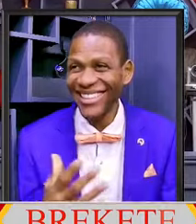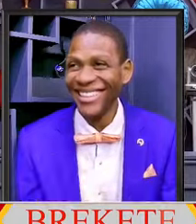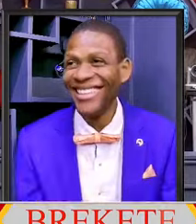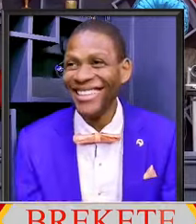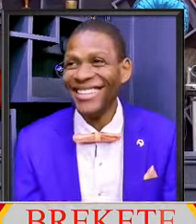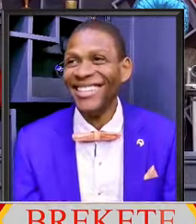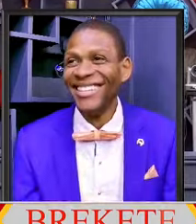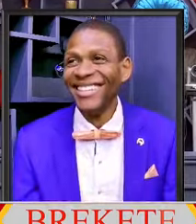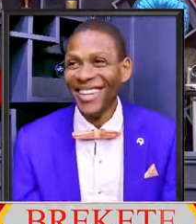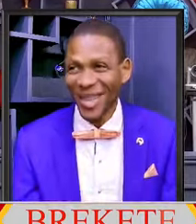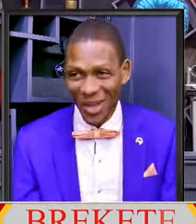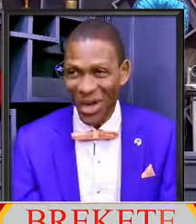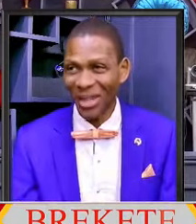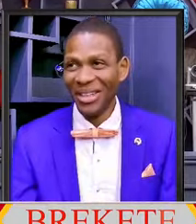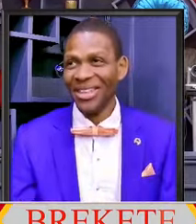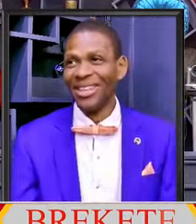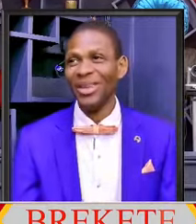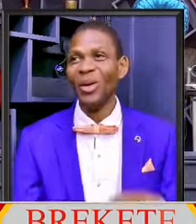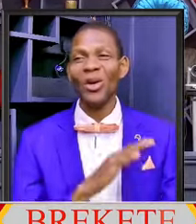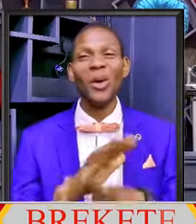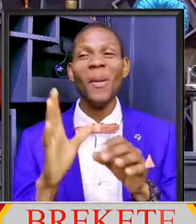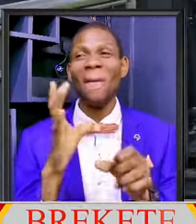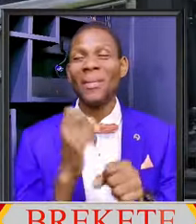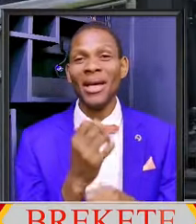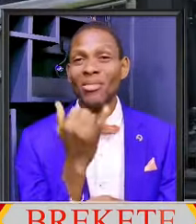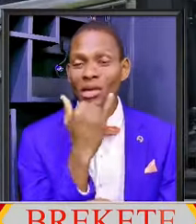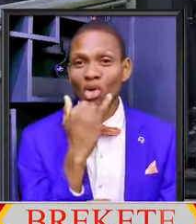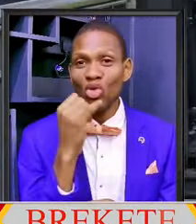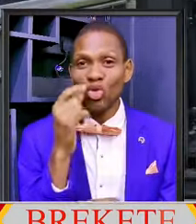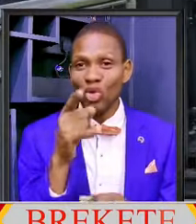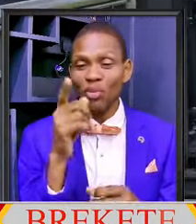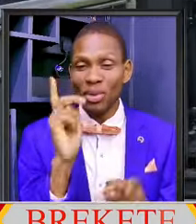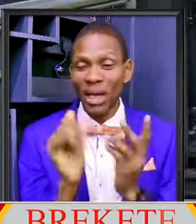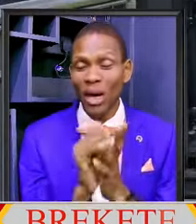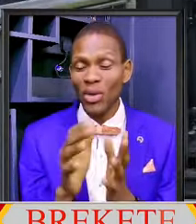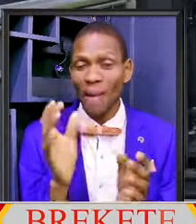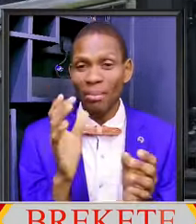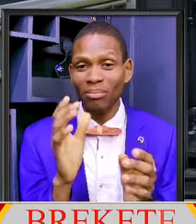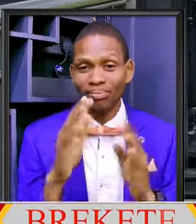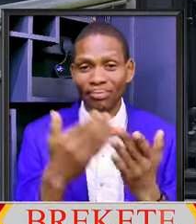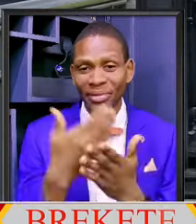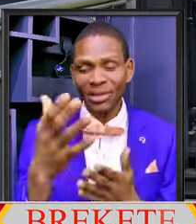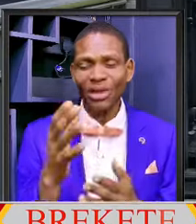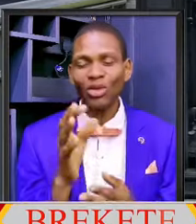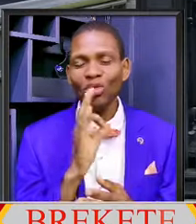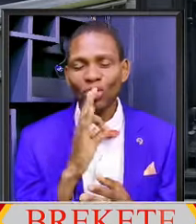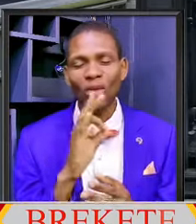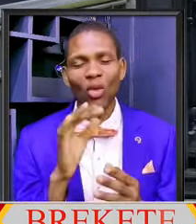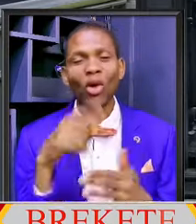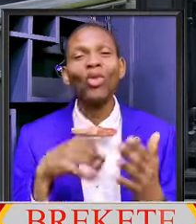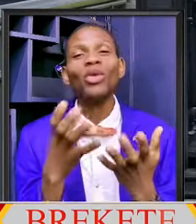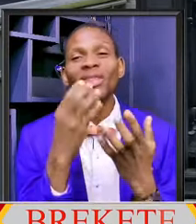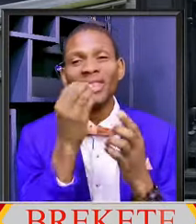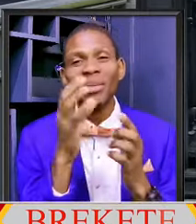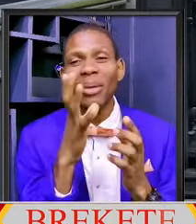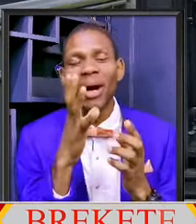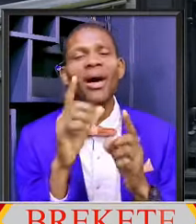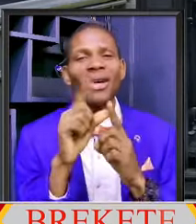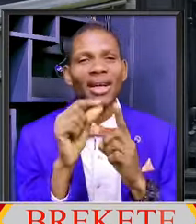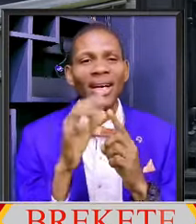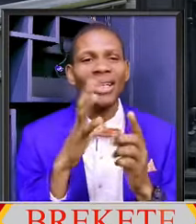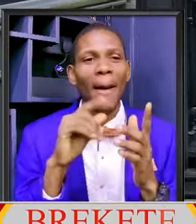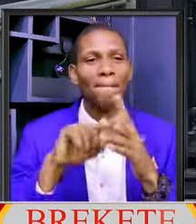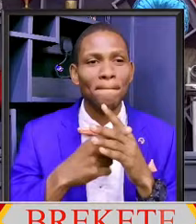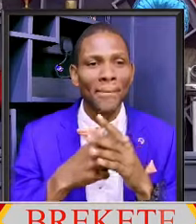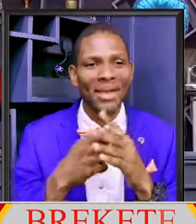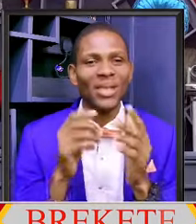When are they here? Make them not go do mistake. When I won't go buy the food. Mama, repeat what you want chop. Rice and beans with